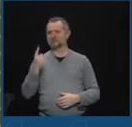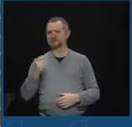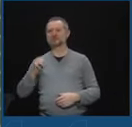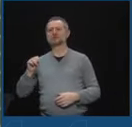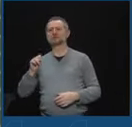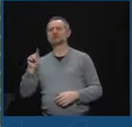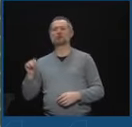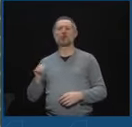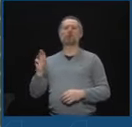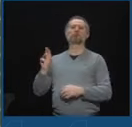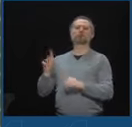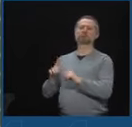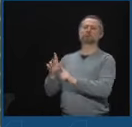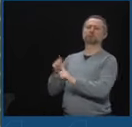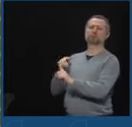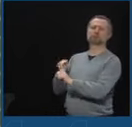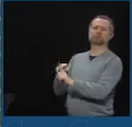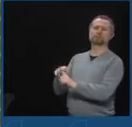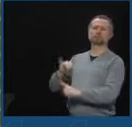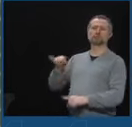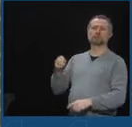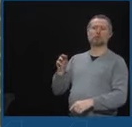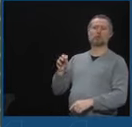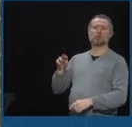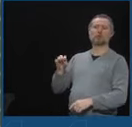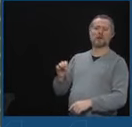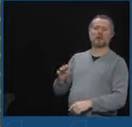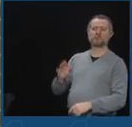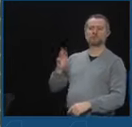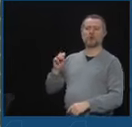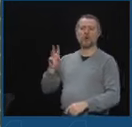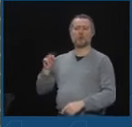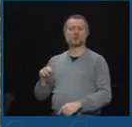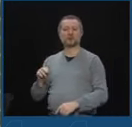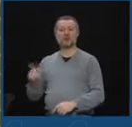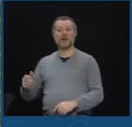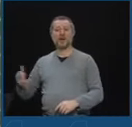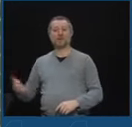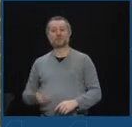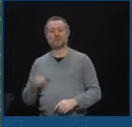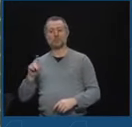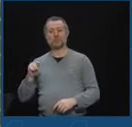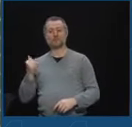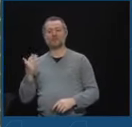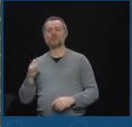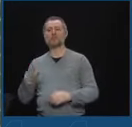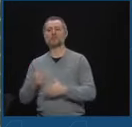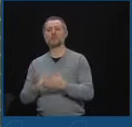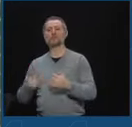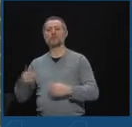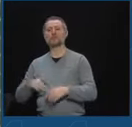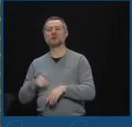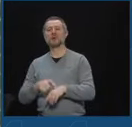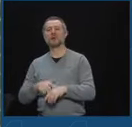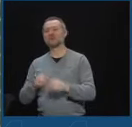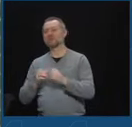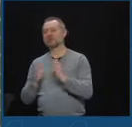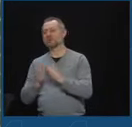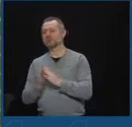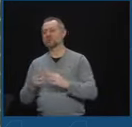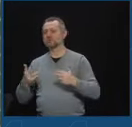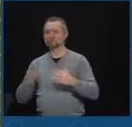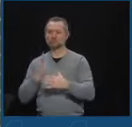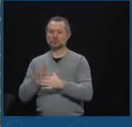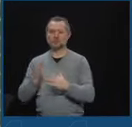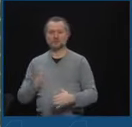at DCJS, who is Jerome Brown, who was first hired in 2015 as a part-time violence interrupter with the Buffalo SNUG